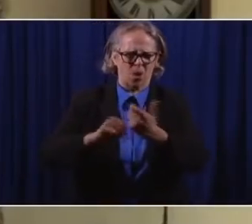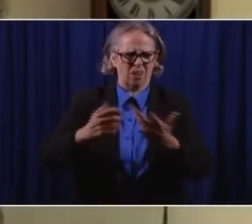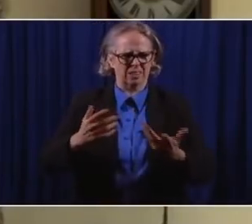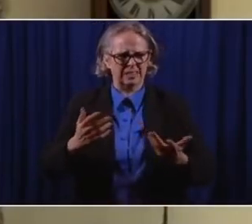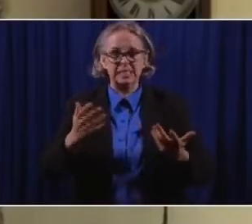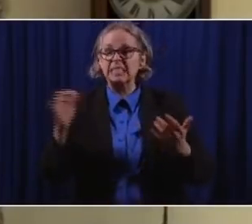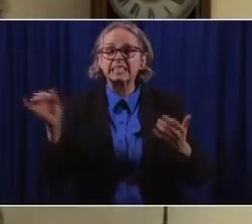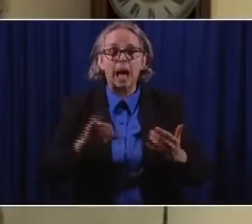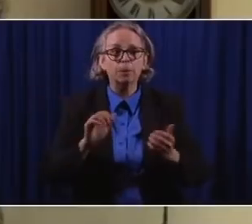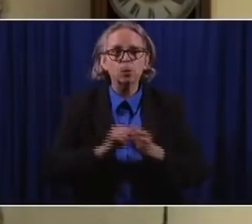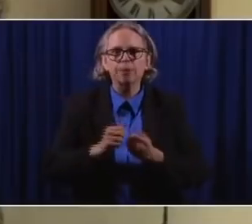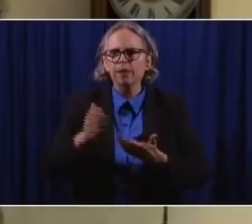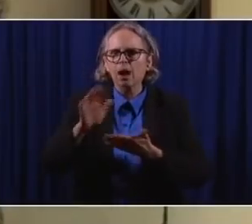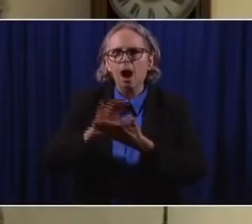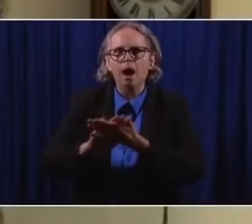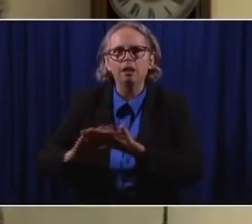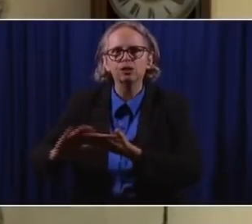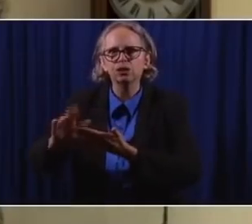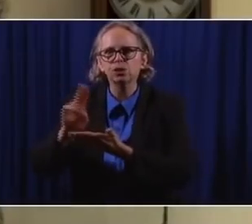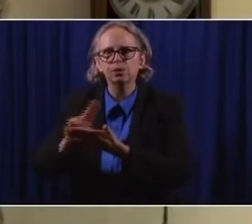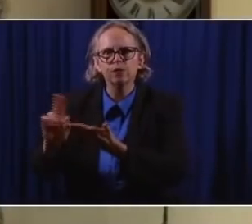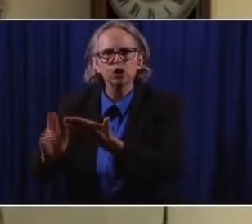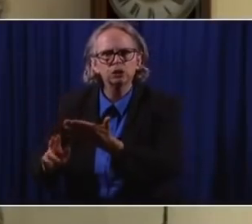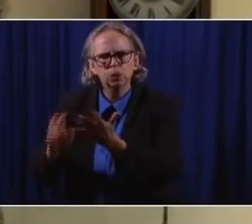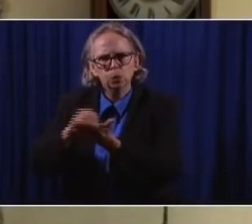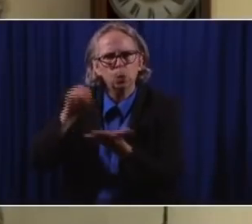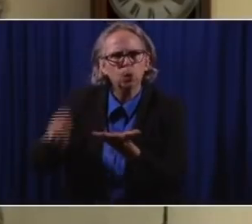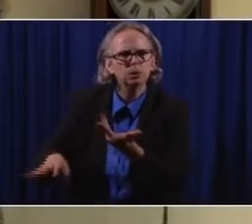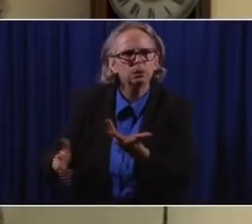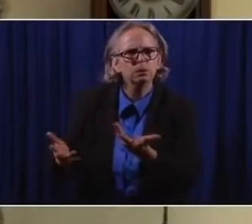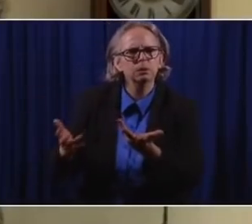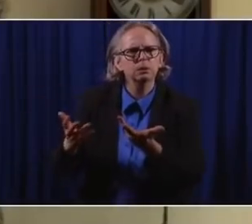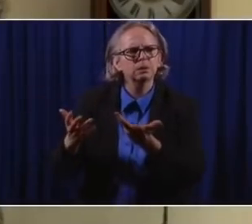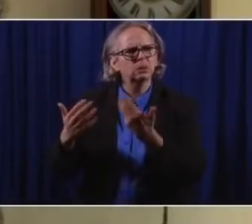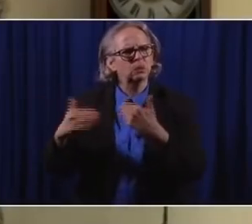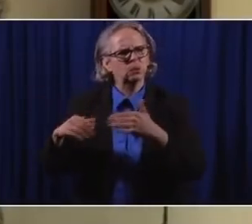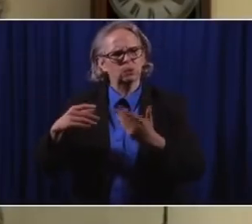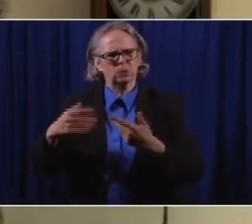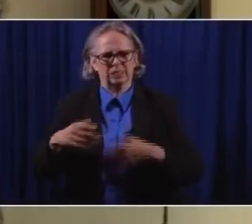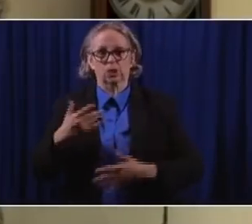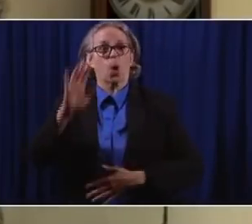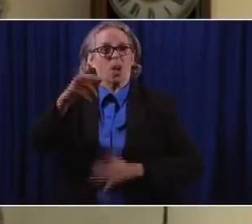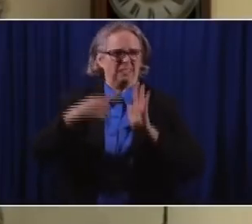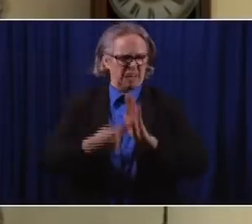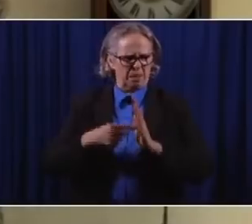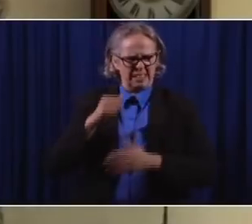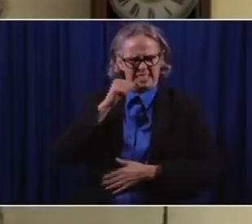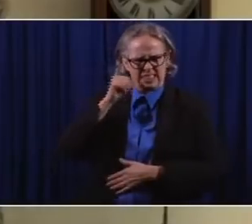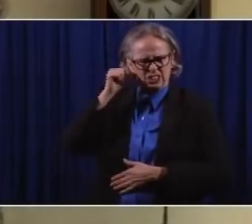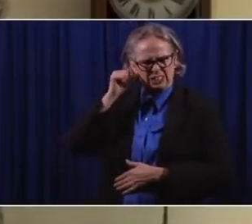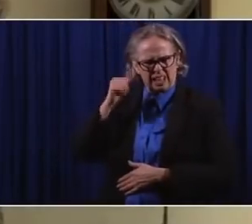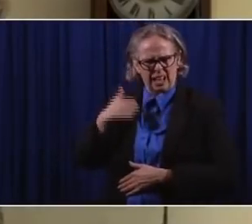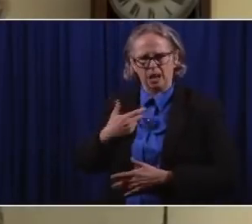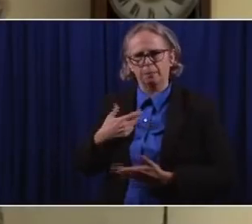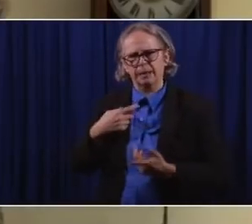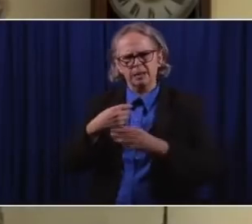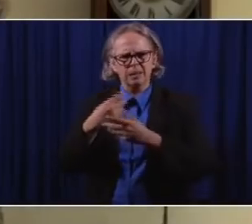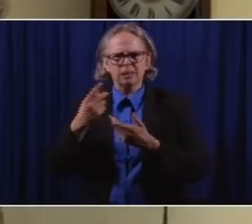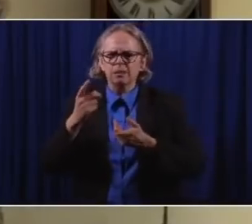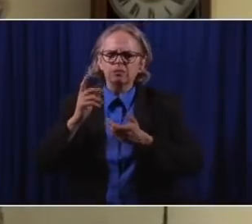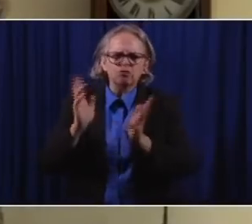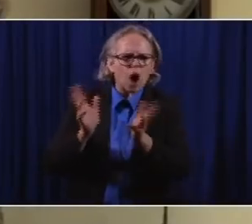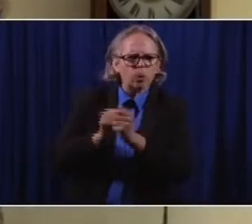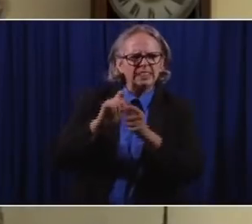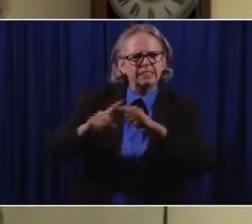universities. I had the opportunity yesterday to be on a couple conference calls with the presidents of our colleges and universities, both public and private,